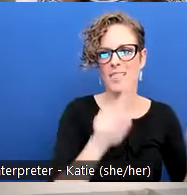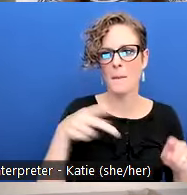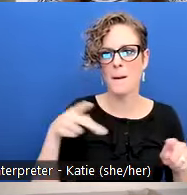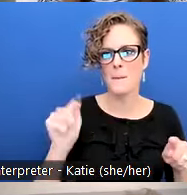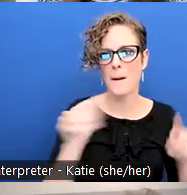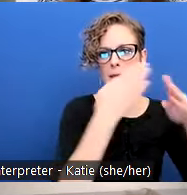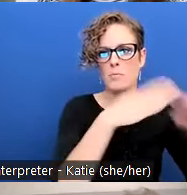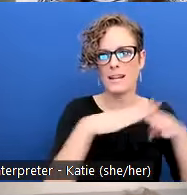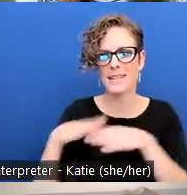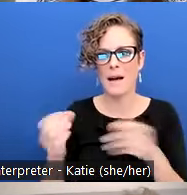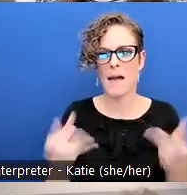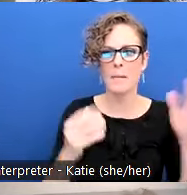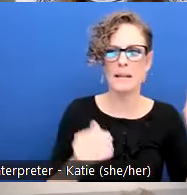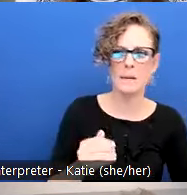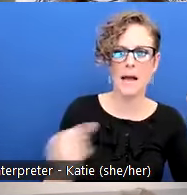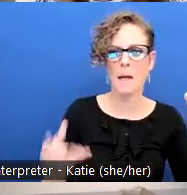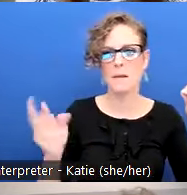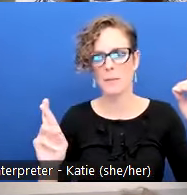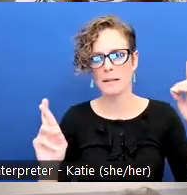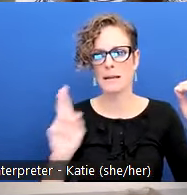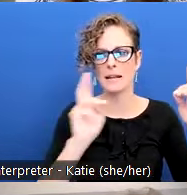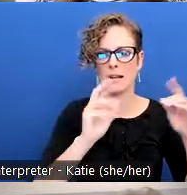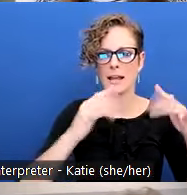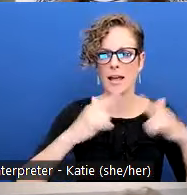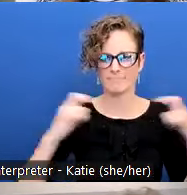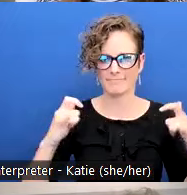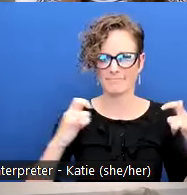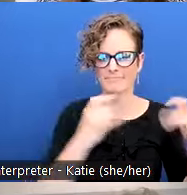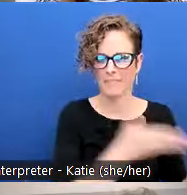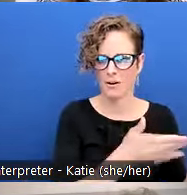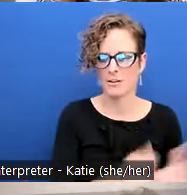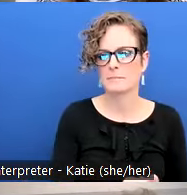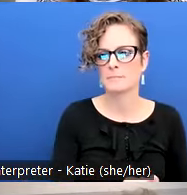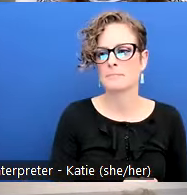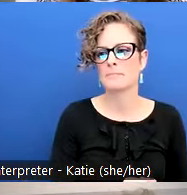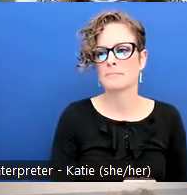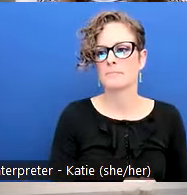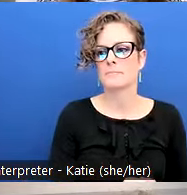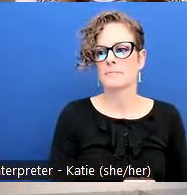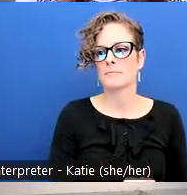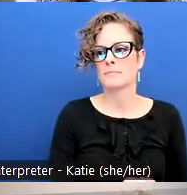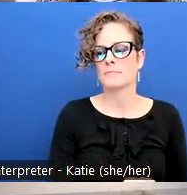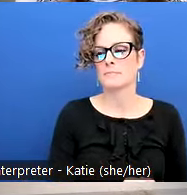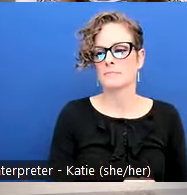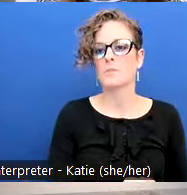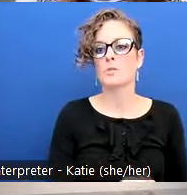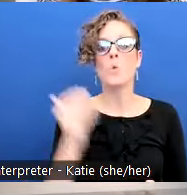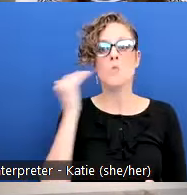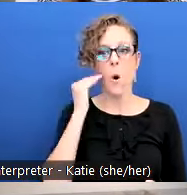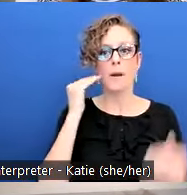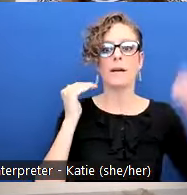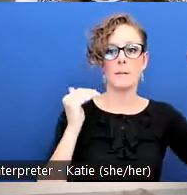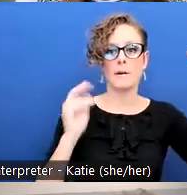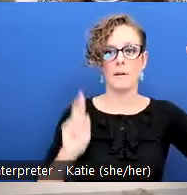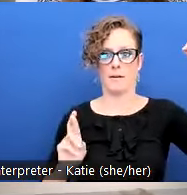party in each chamber. So that, you know, going in impacted some expectations we had about the session,